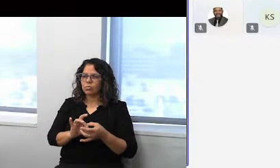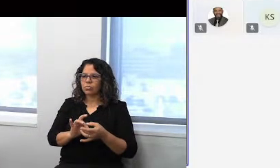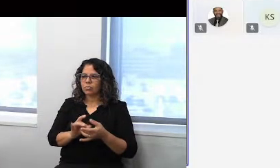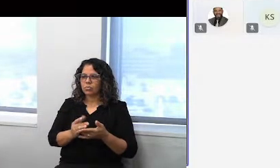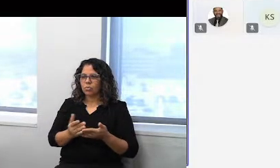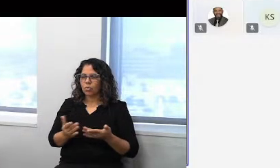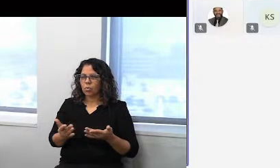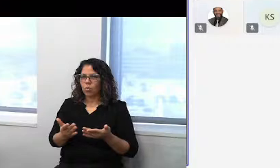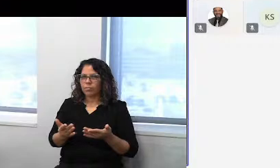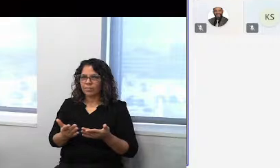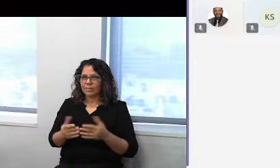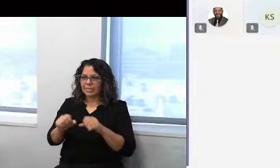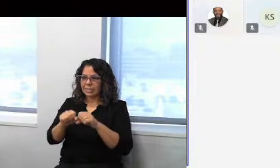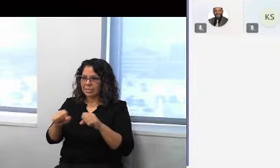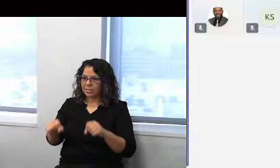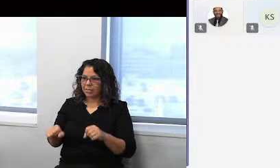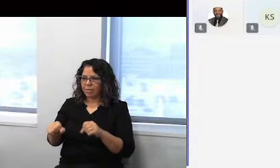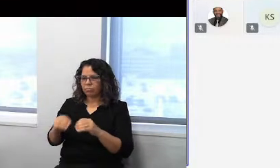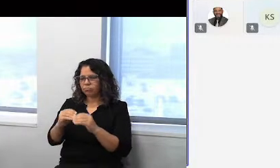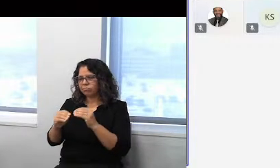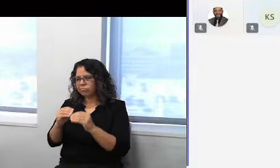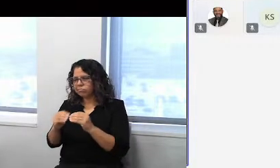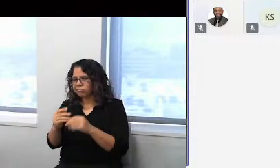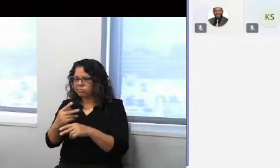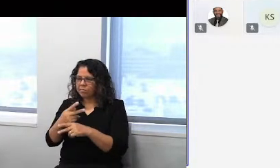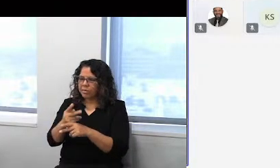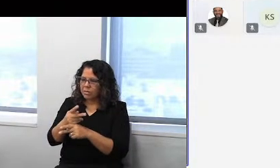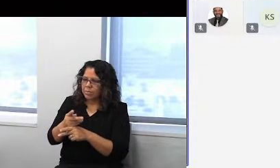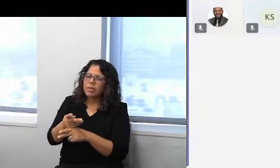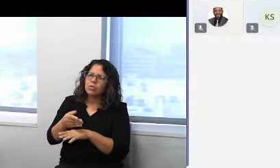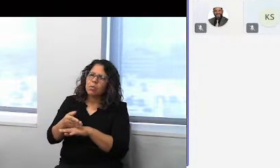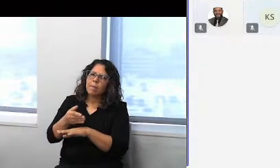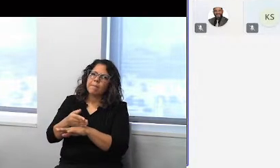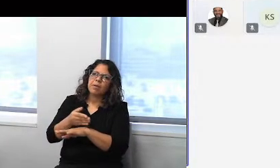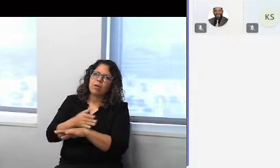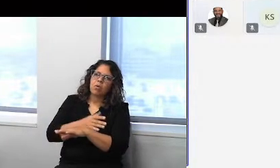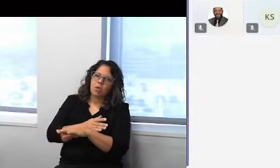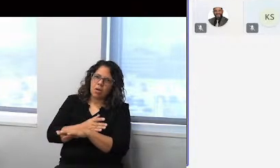or maintenance in the system related to DERs.